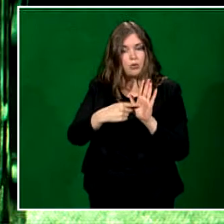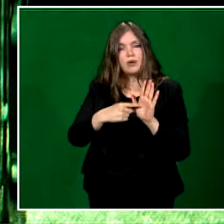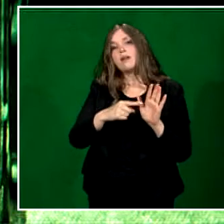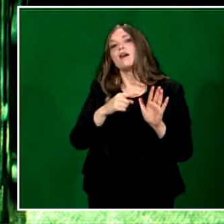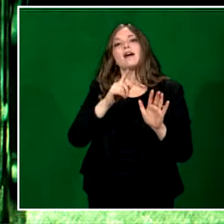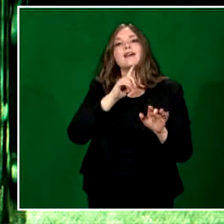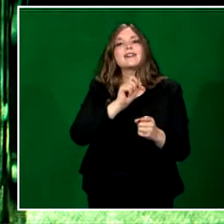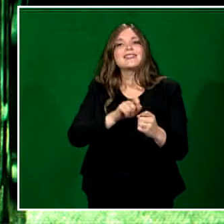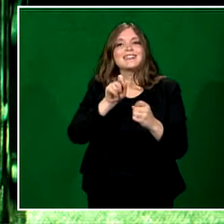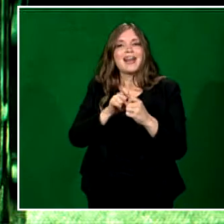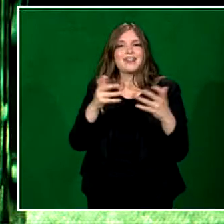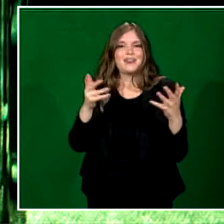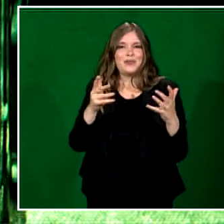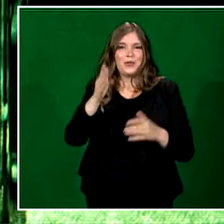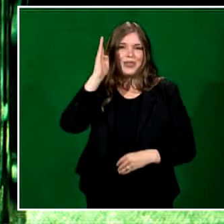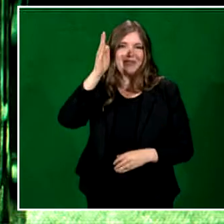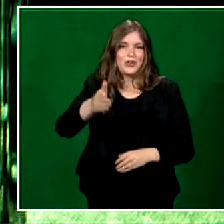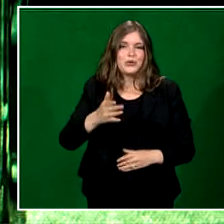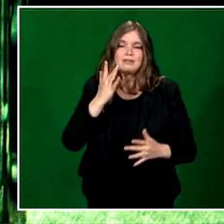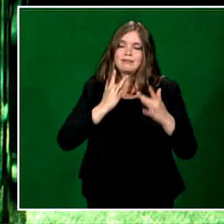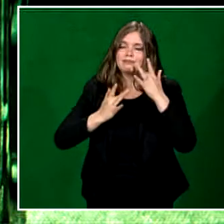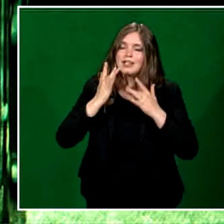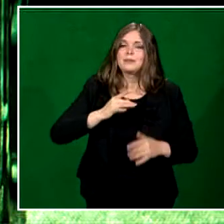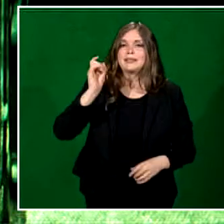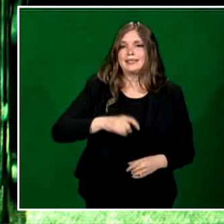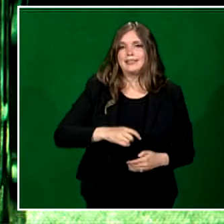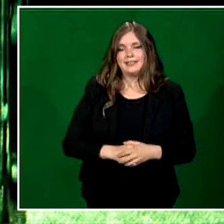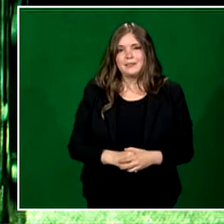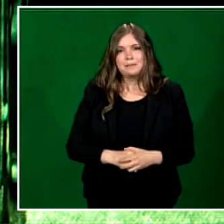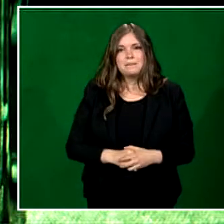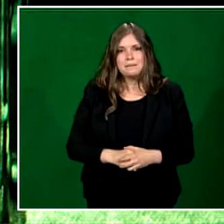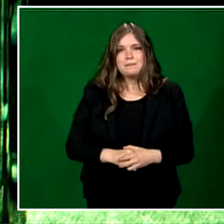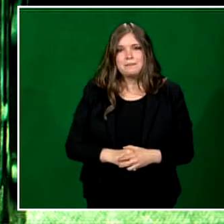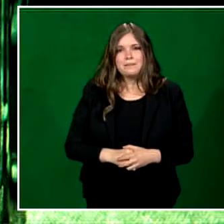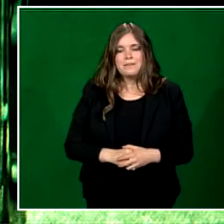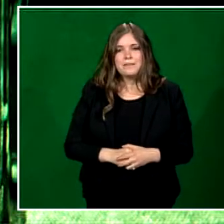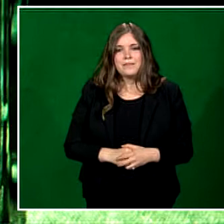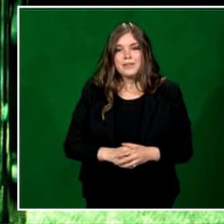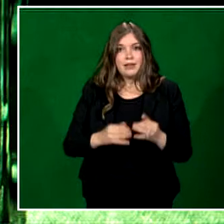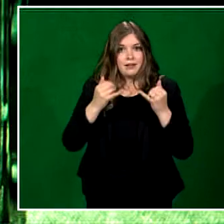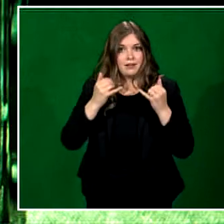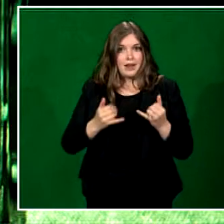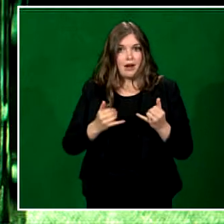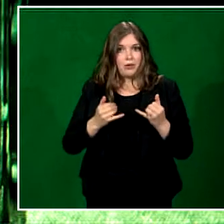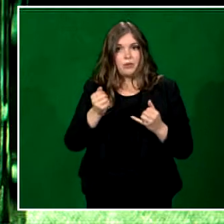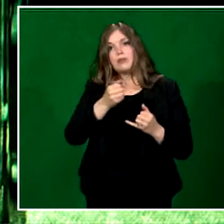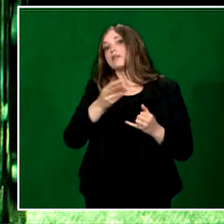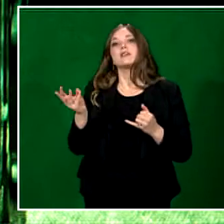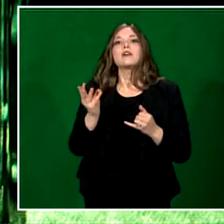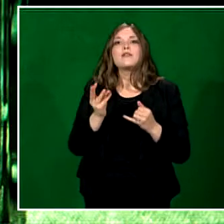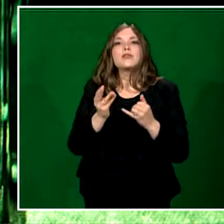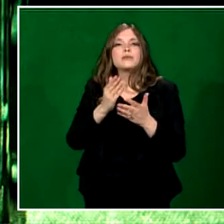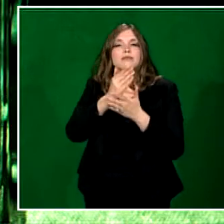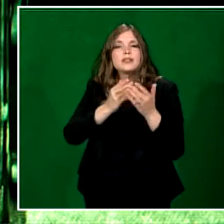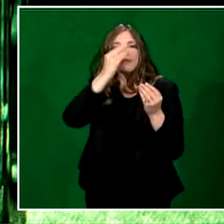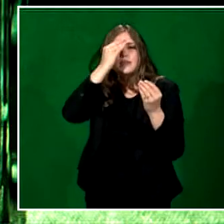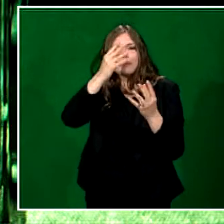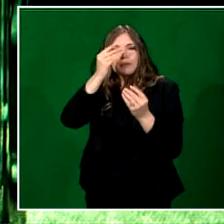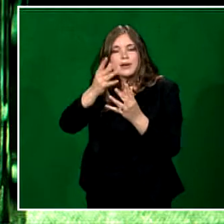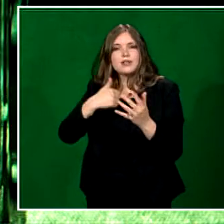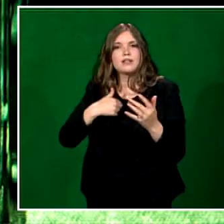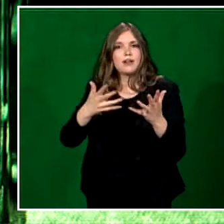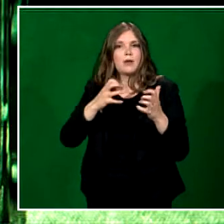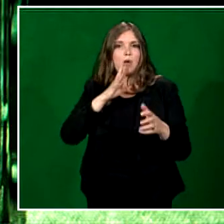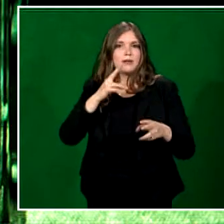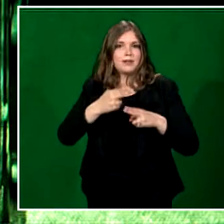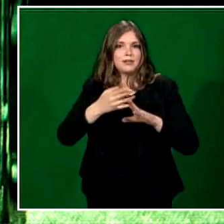exactly what the future desperately needs. Now, Just a few pieces of information I'd like to mention